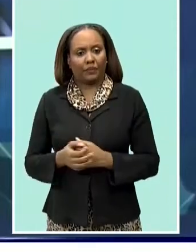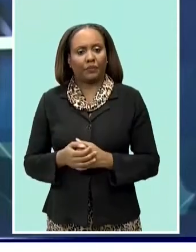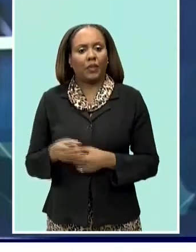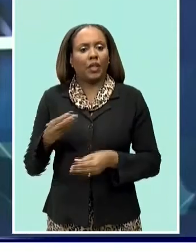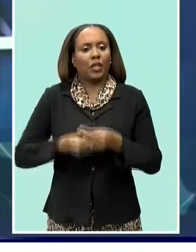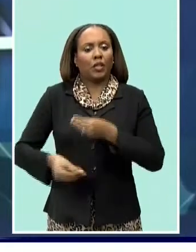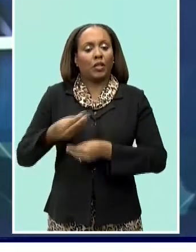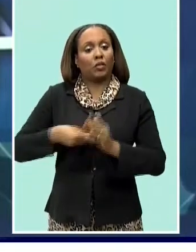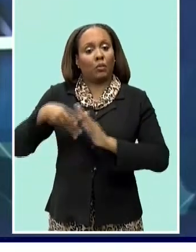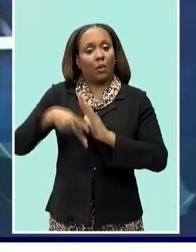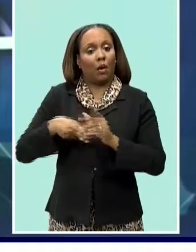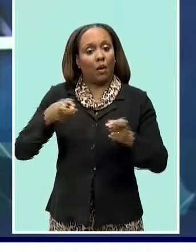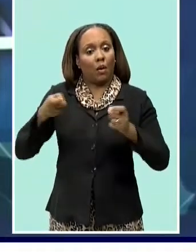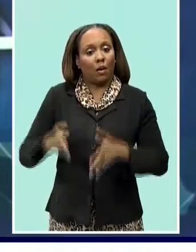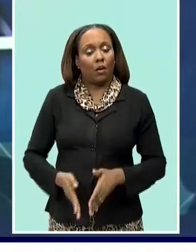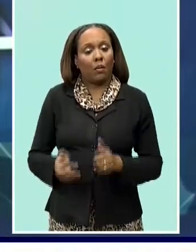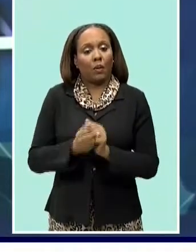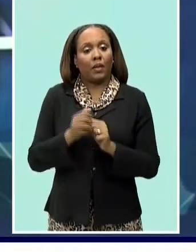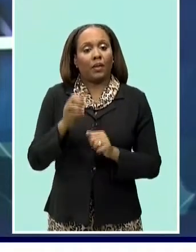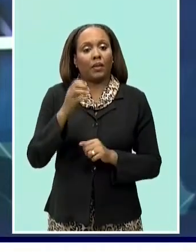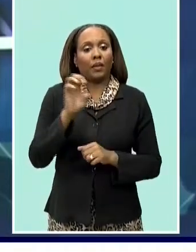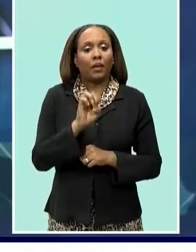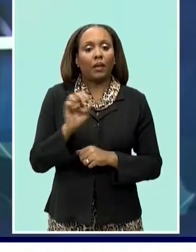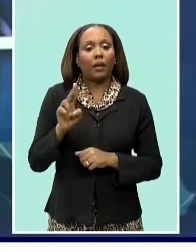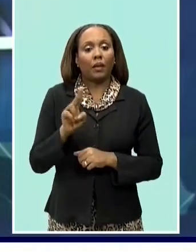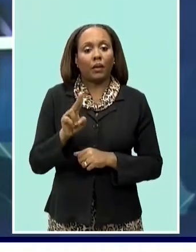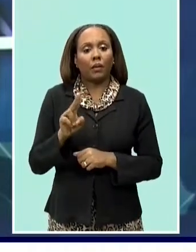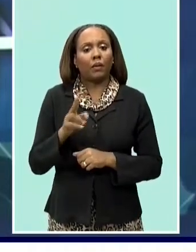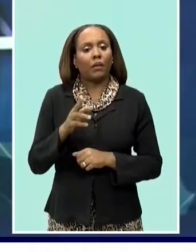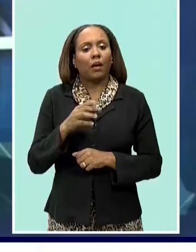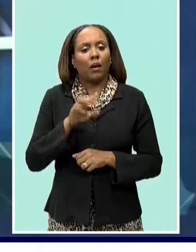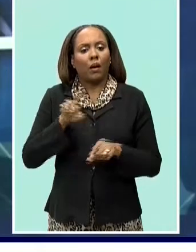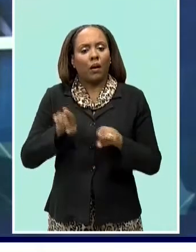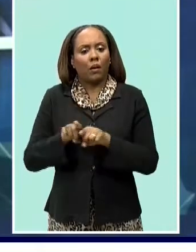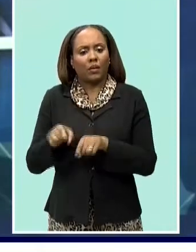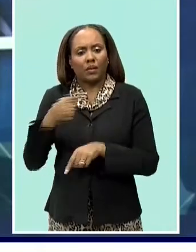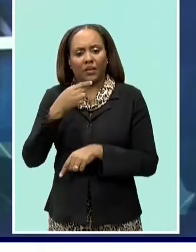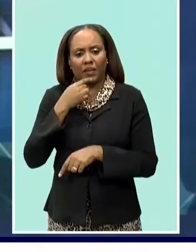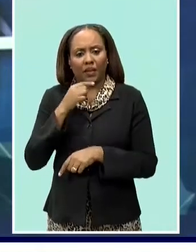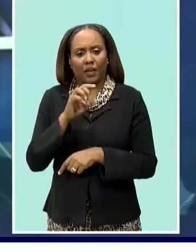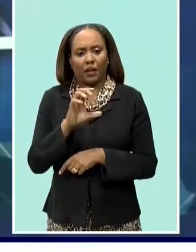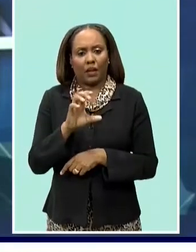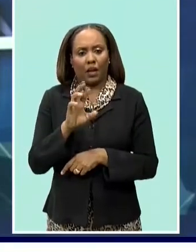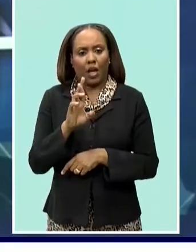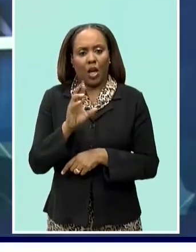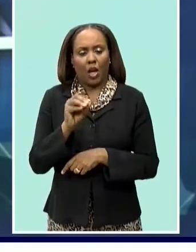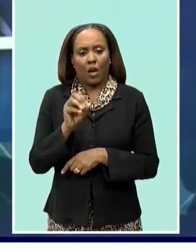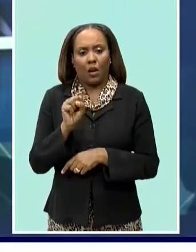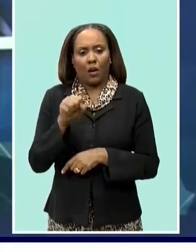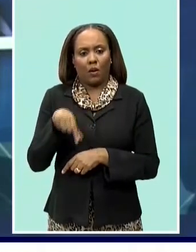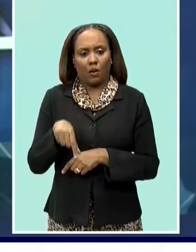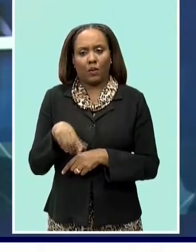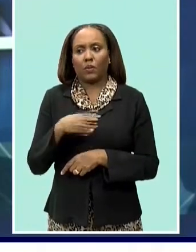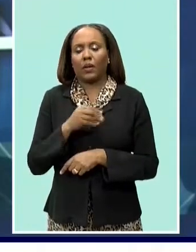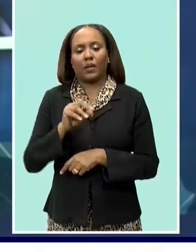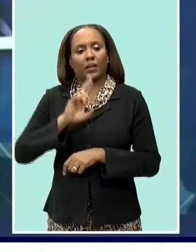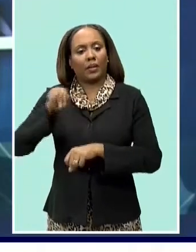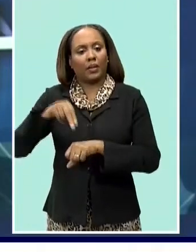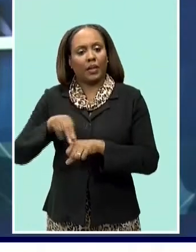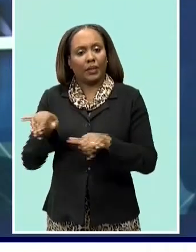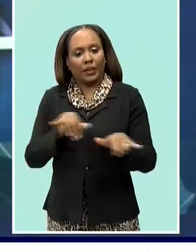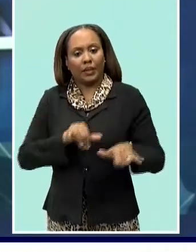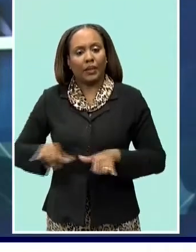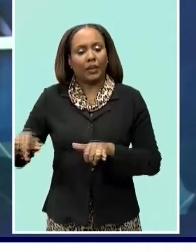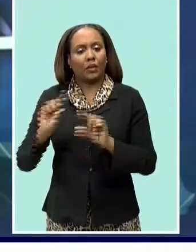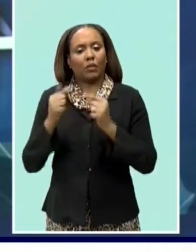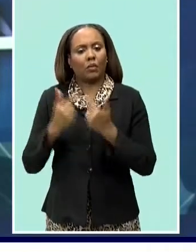delegation to Barbados and the Eastern Caribbean, Adam Wisniewski, says CrossQ and representative national standards bureaus were eager